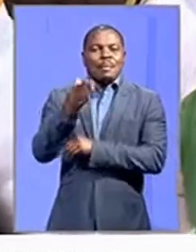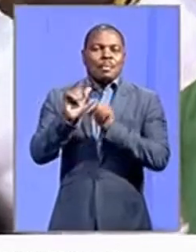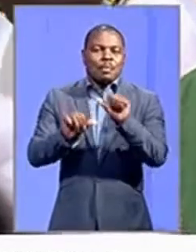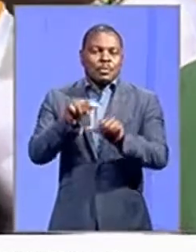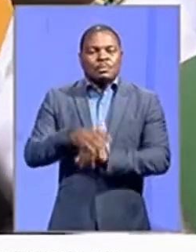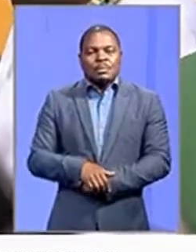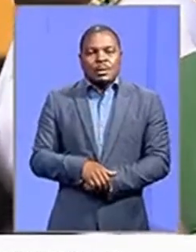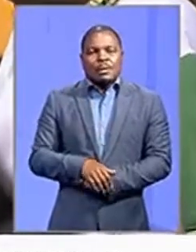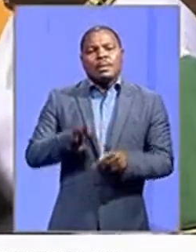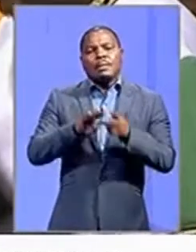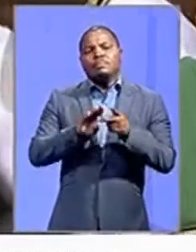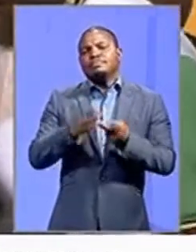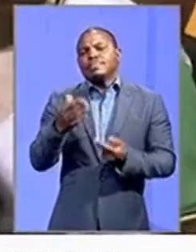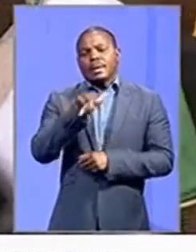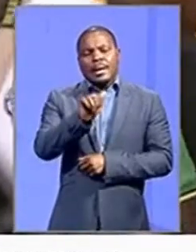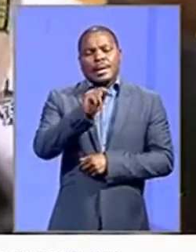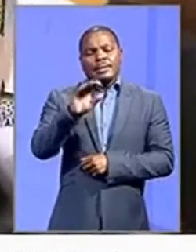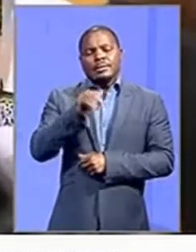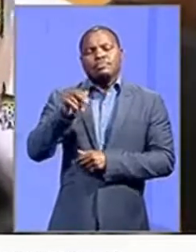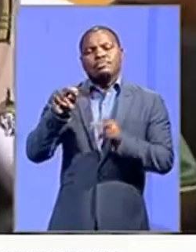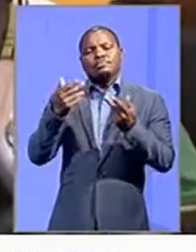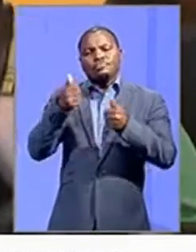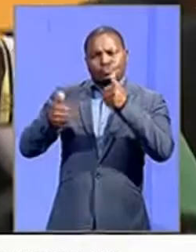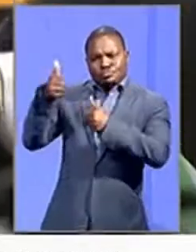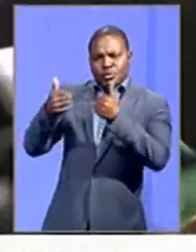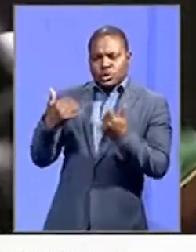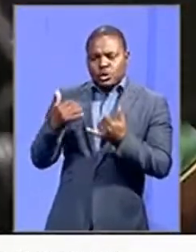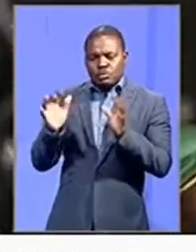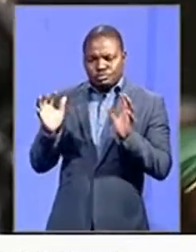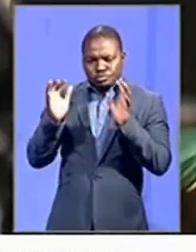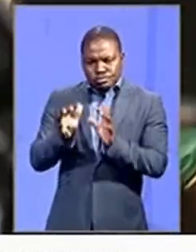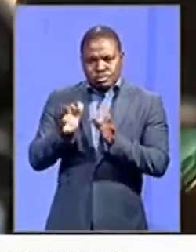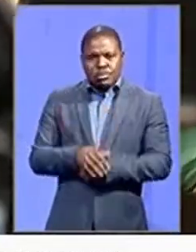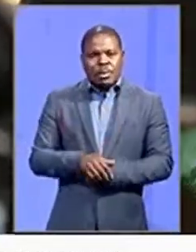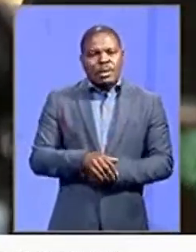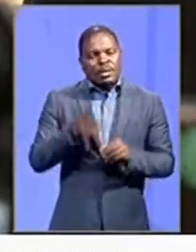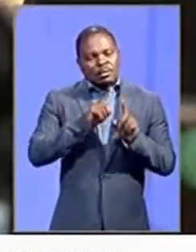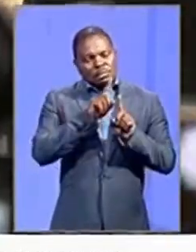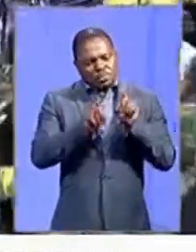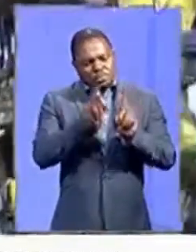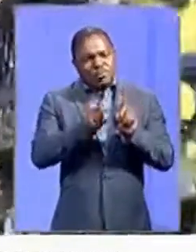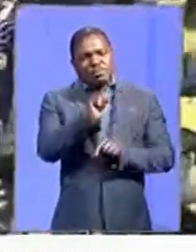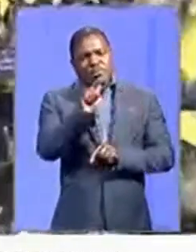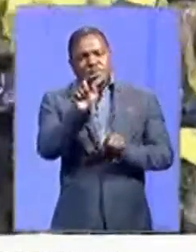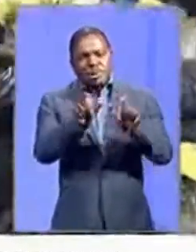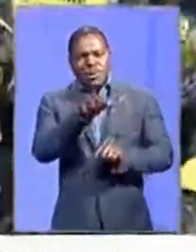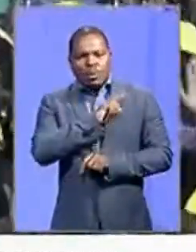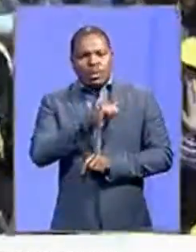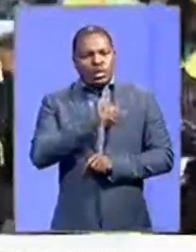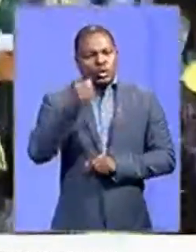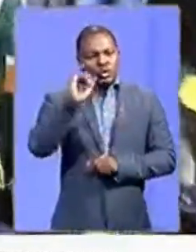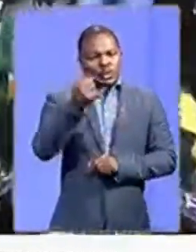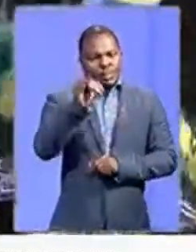batlhankedi ba bosetšhaba ba ANC ba tlhotse ba tshwere dipotsolotso tsa batho ba le bararo go tswala maemo a meyara wa